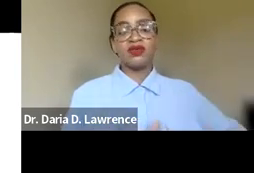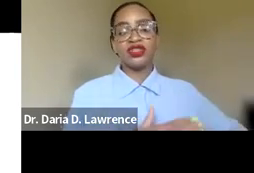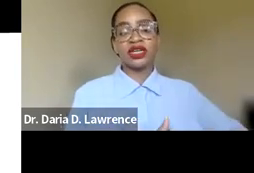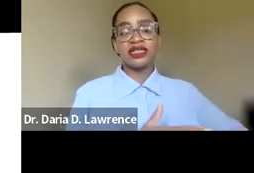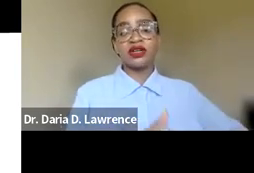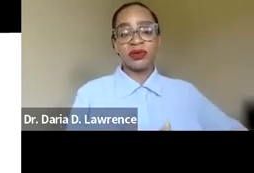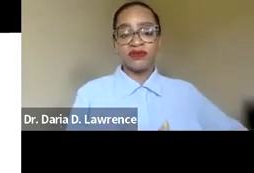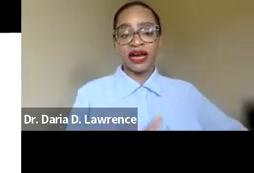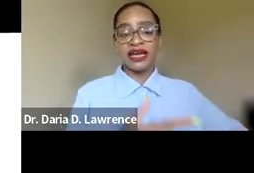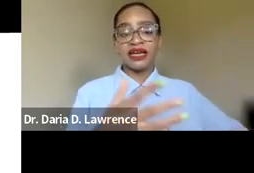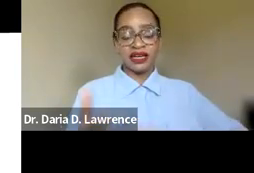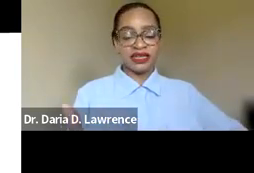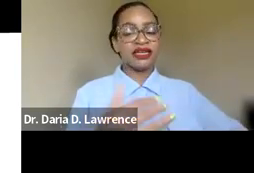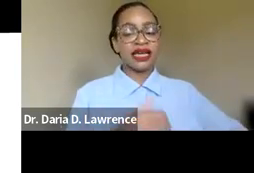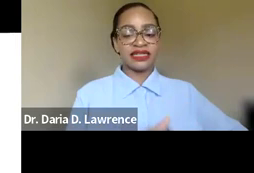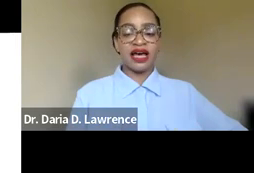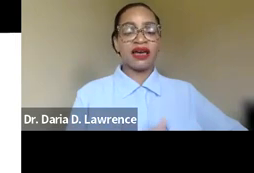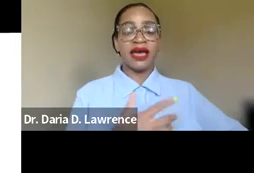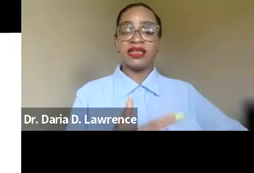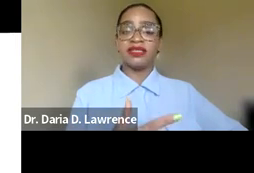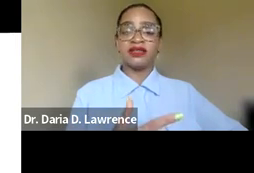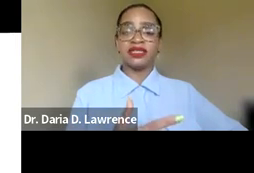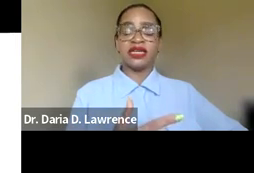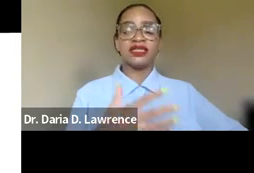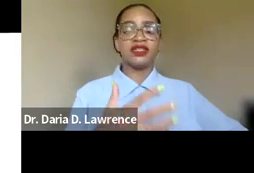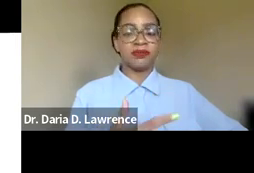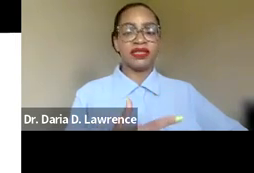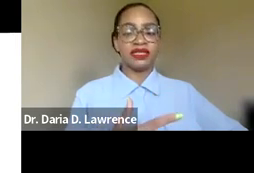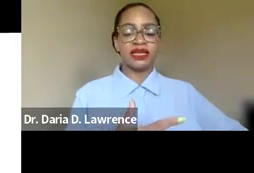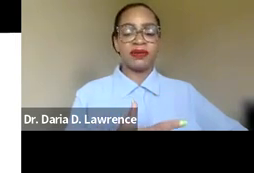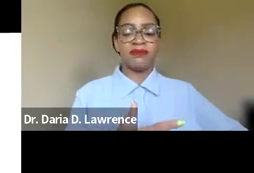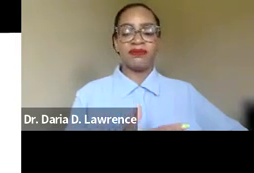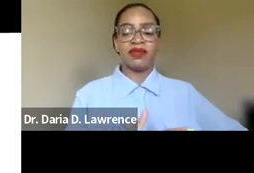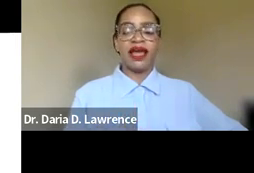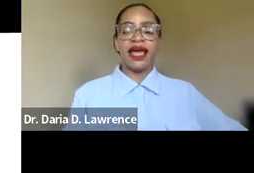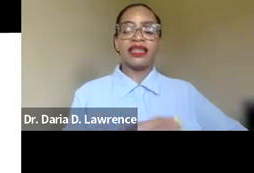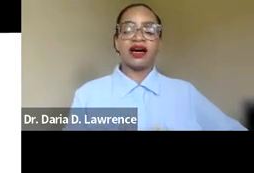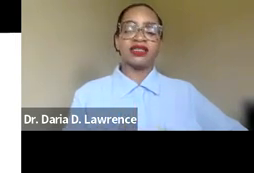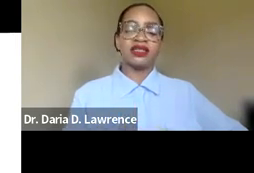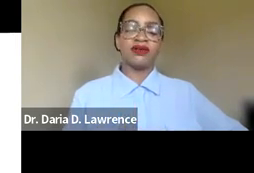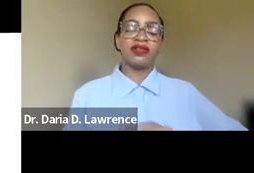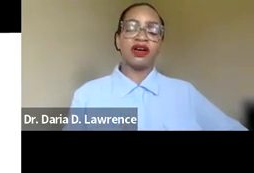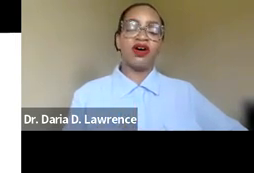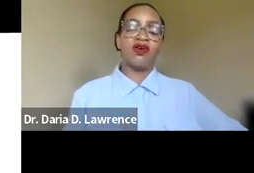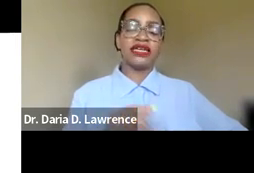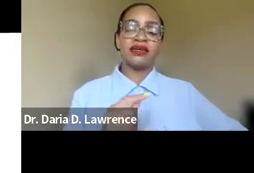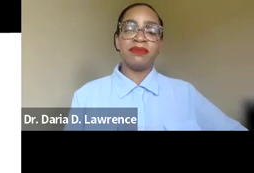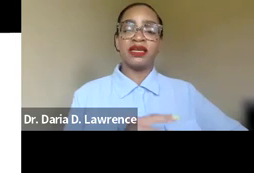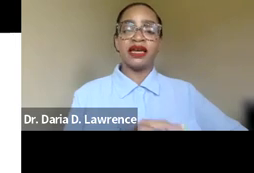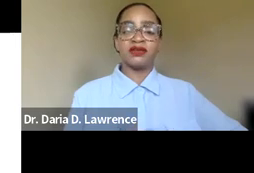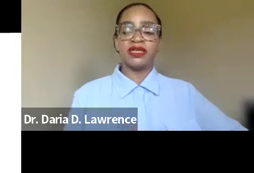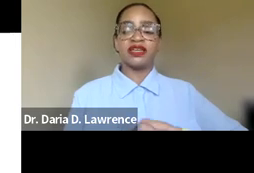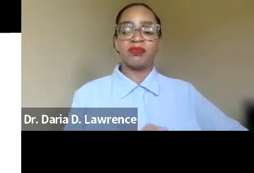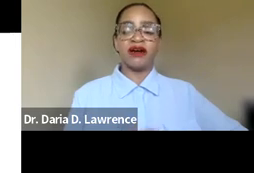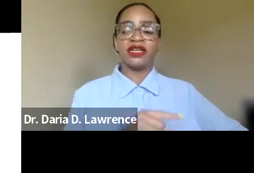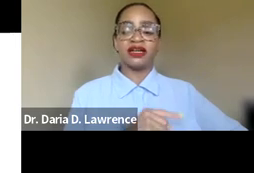the school should consider providing, again, that time and the materials needed to complete the assignment. And then also, the goal is to